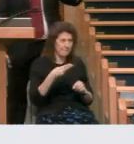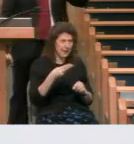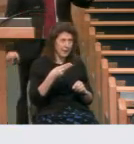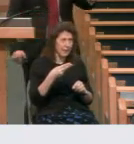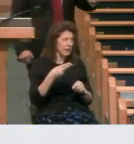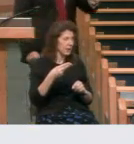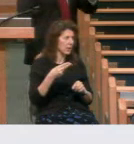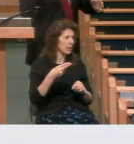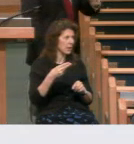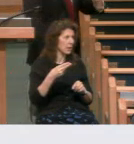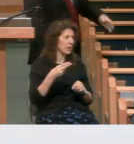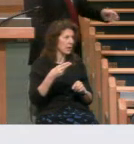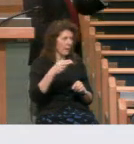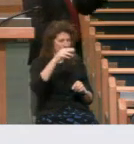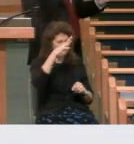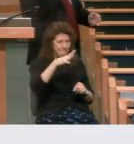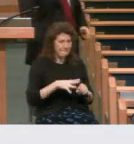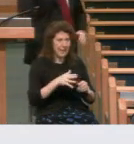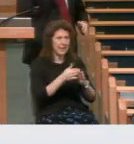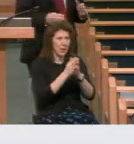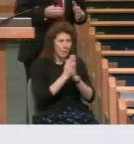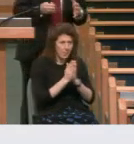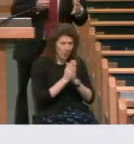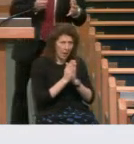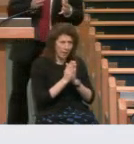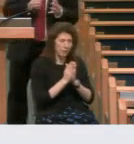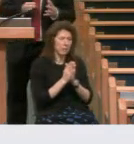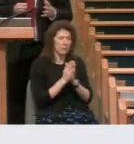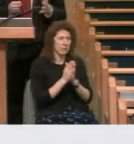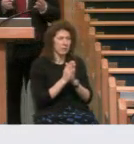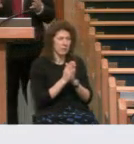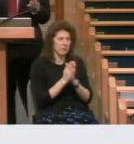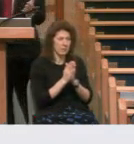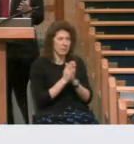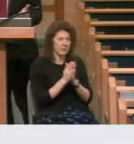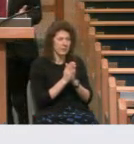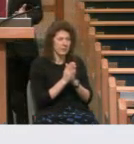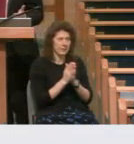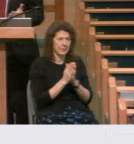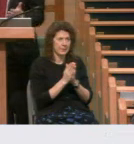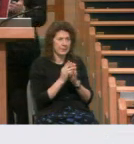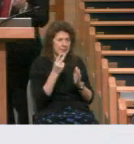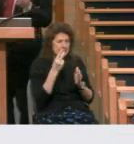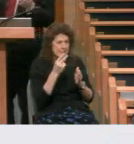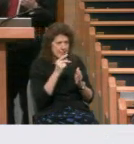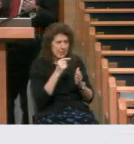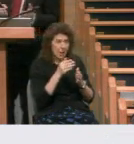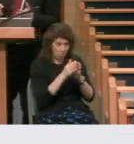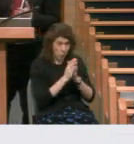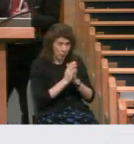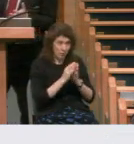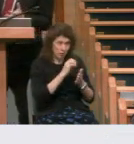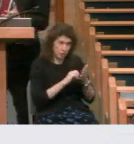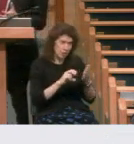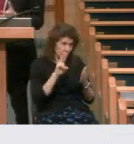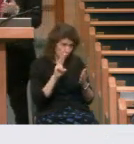Exactly. And Nehemiah was a man of prayer. You see that in you see even one of his prayers, chapter 2. You see how things